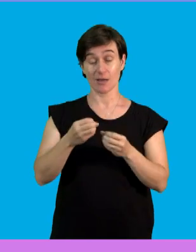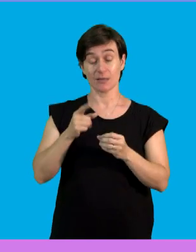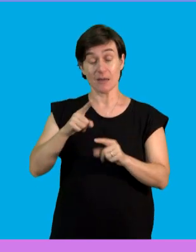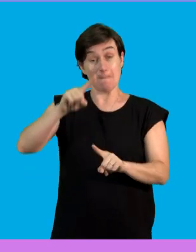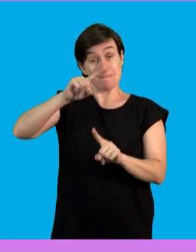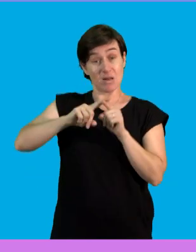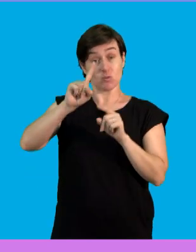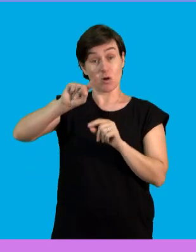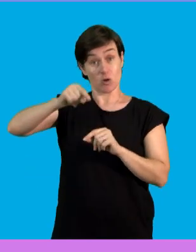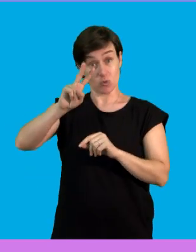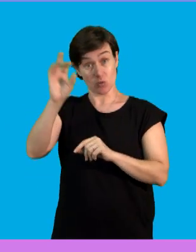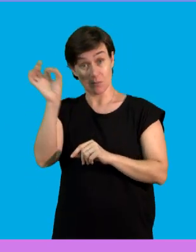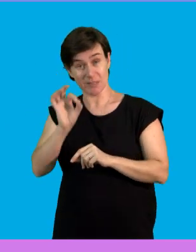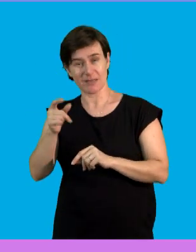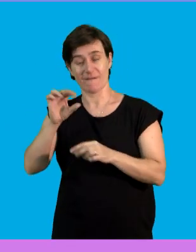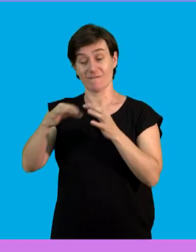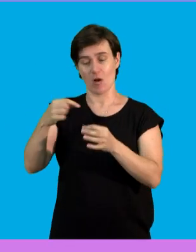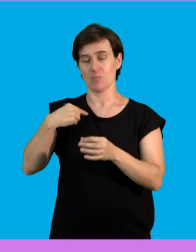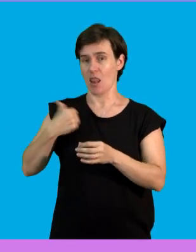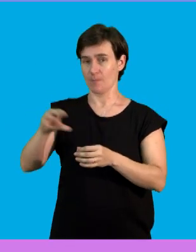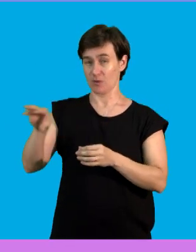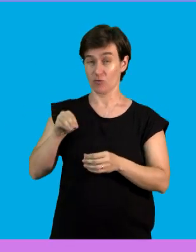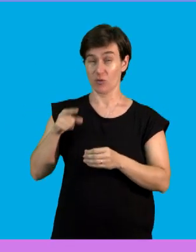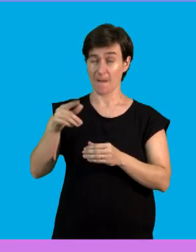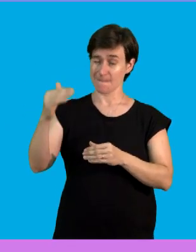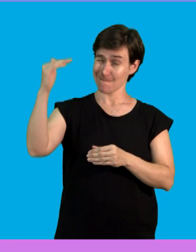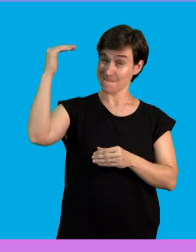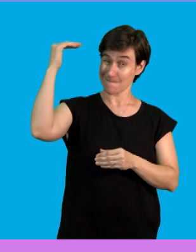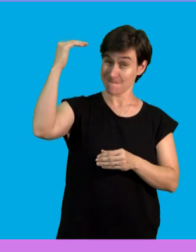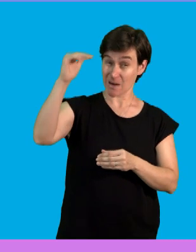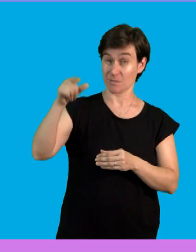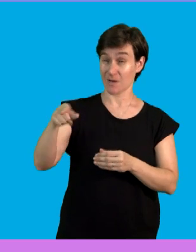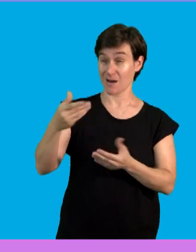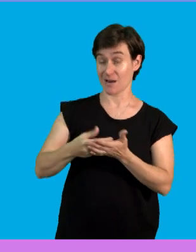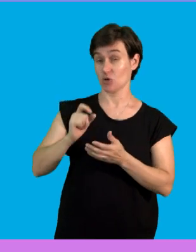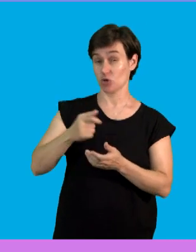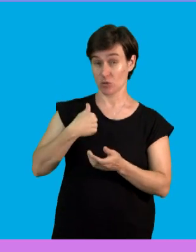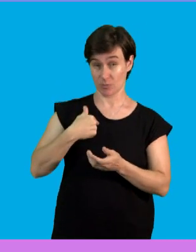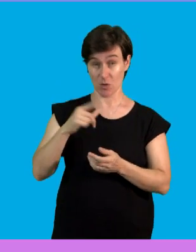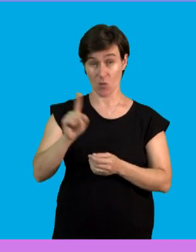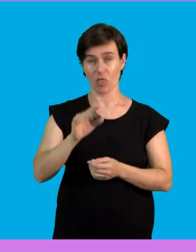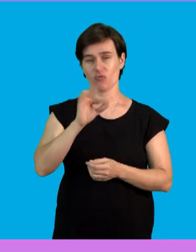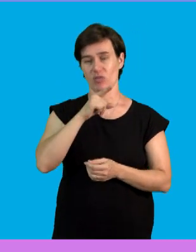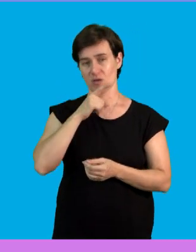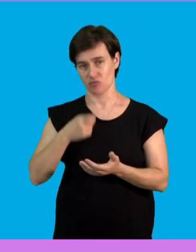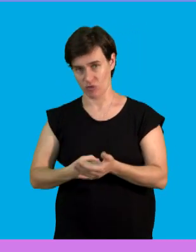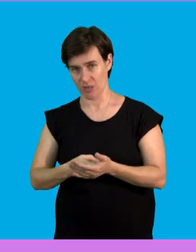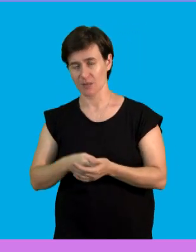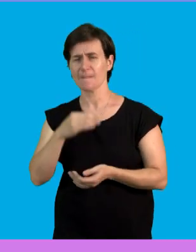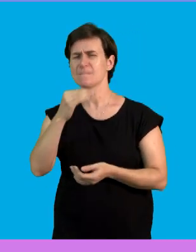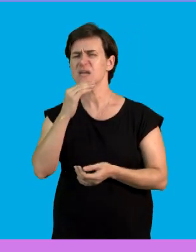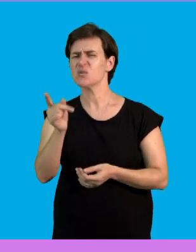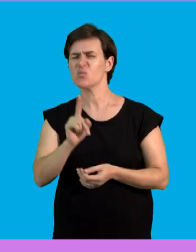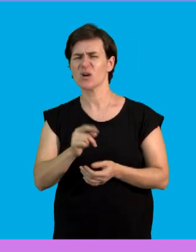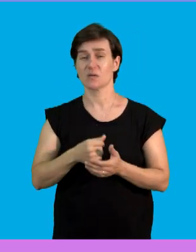the value. And there the maximum charge for this account is 3,000 Rand, meaning your